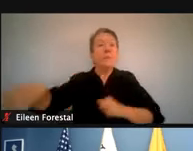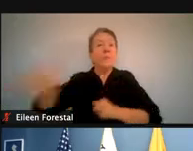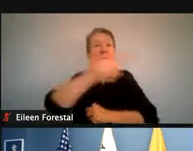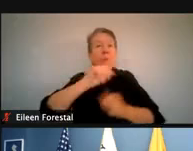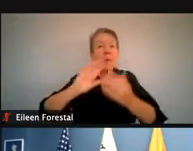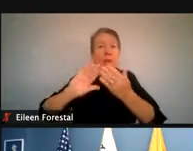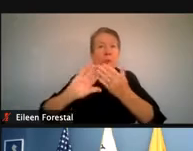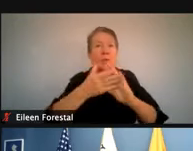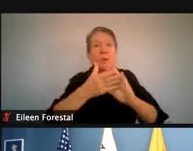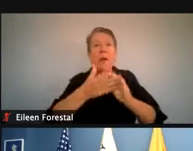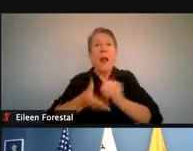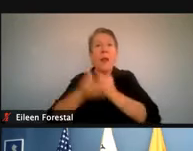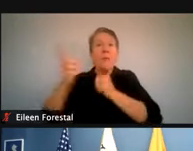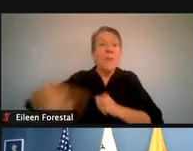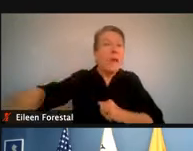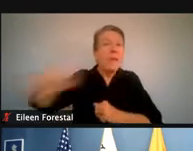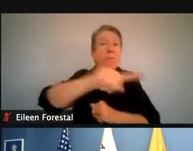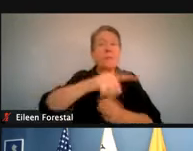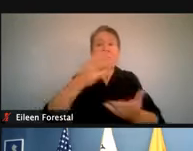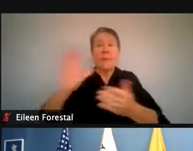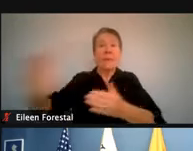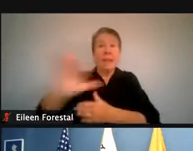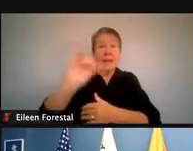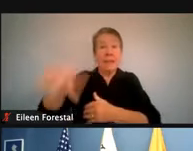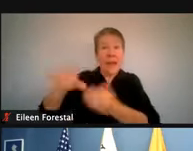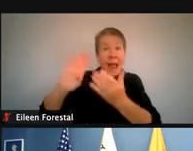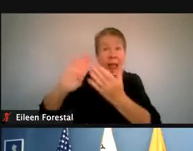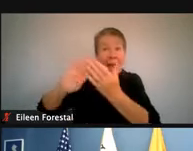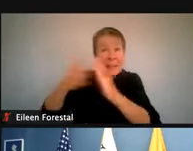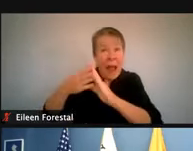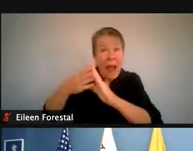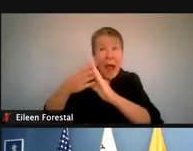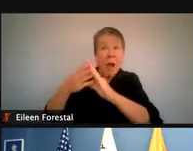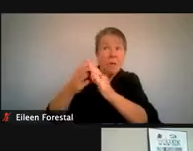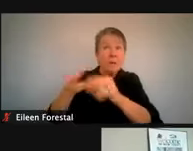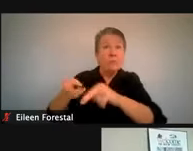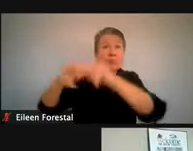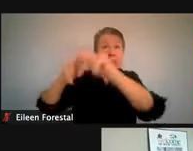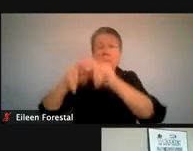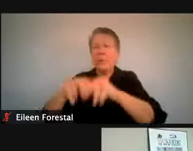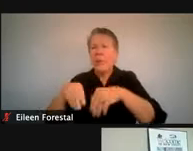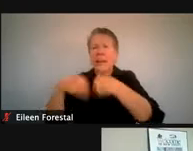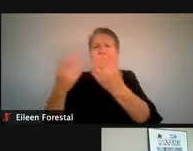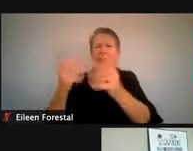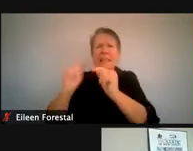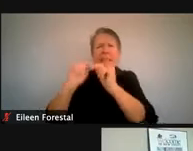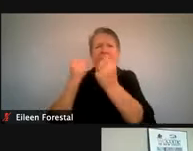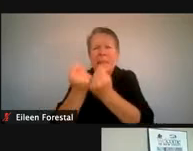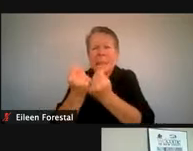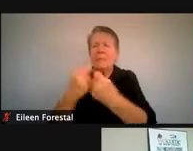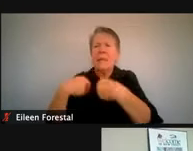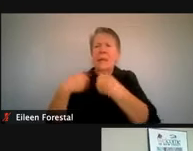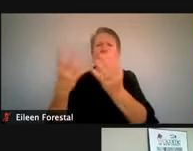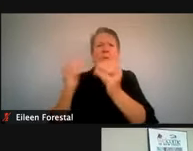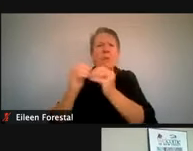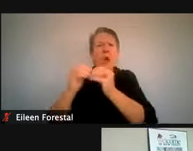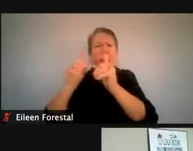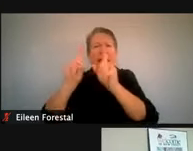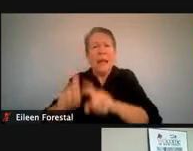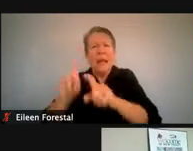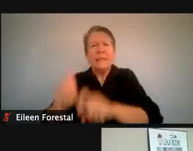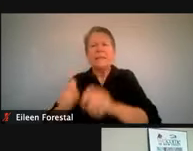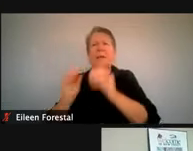locally. These teams are focused on increasing testing, contact tracing capacity,